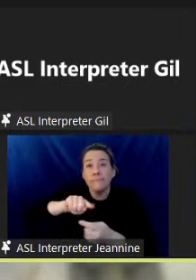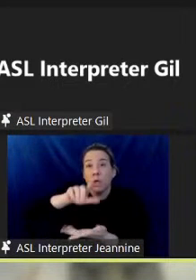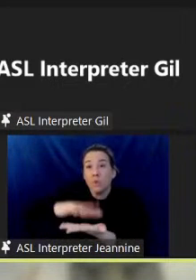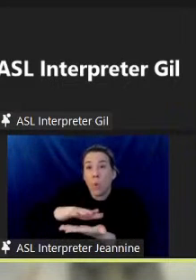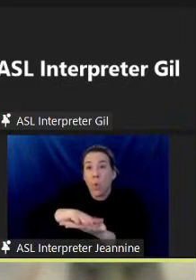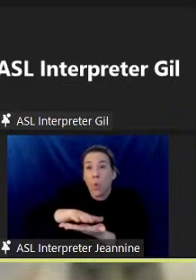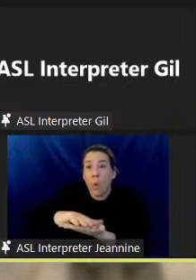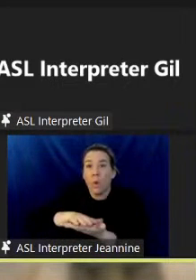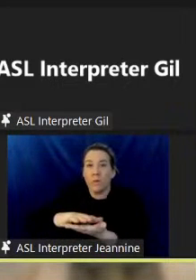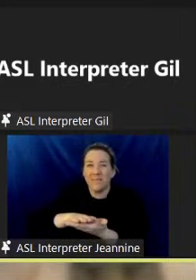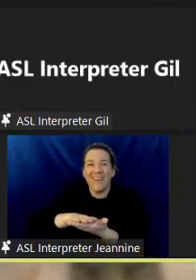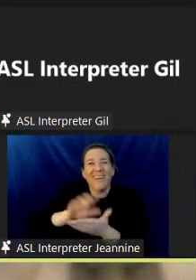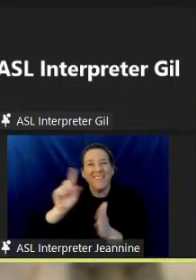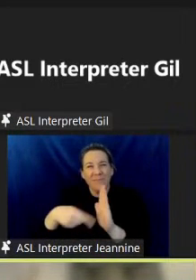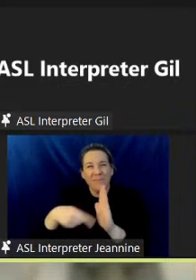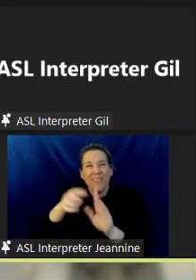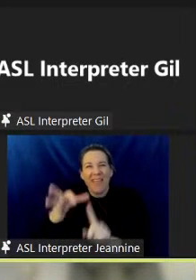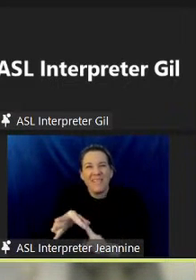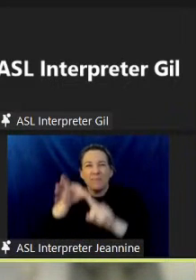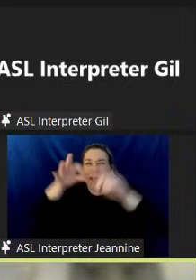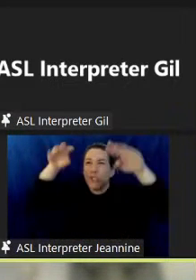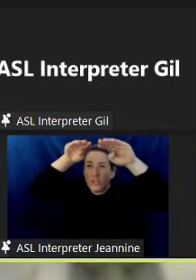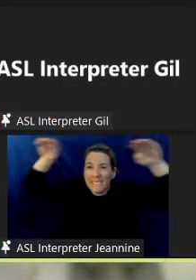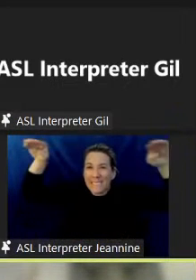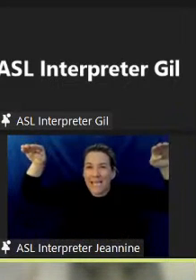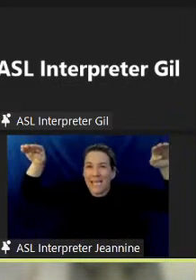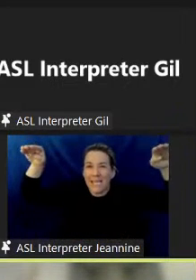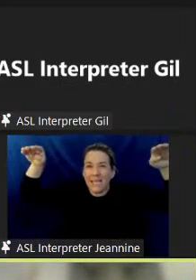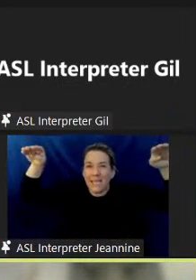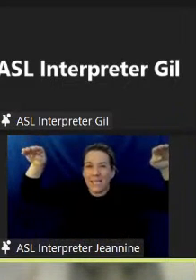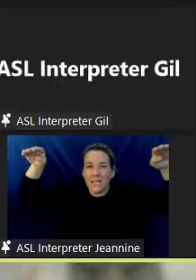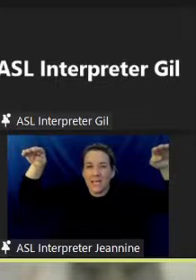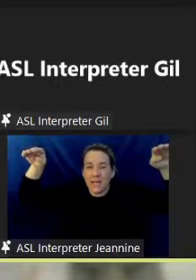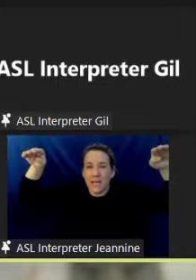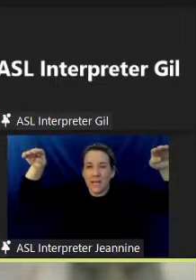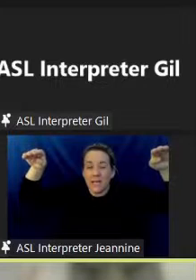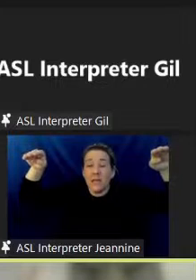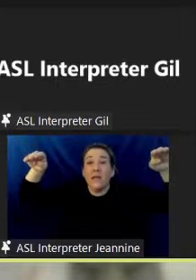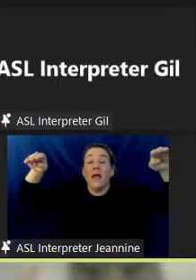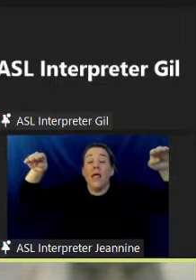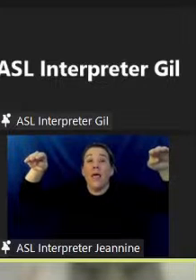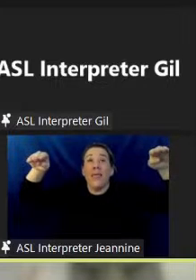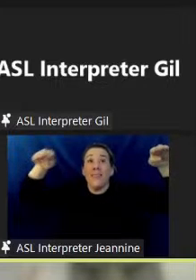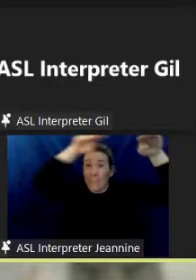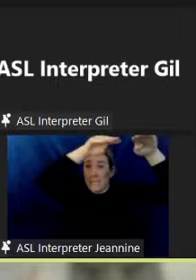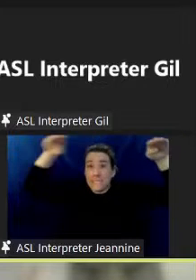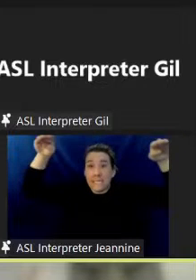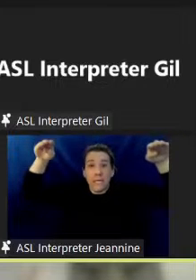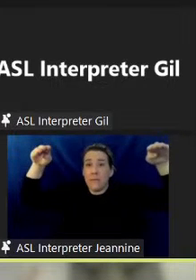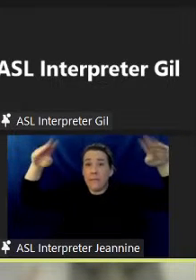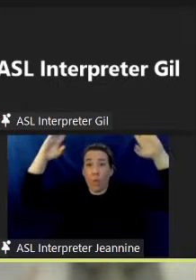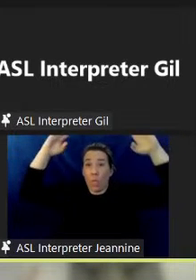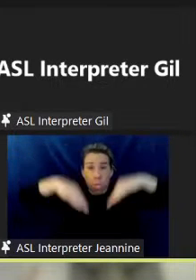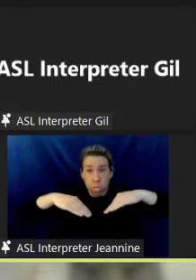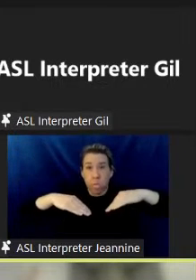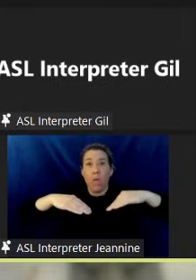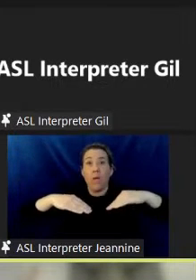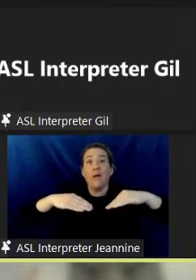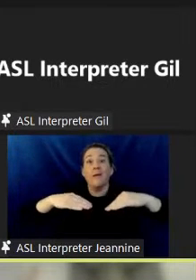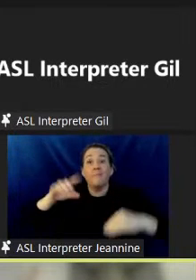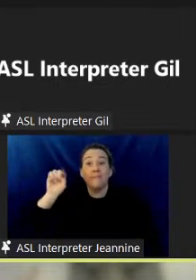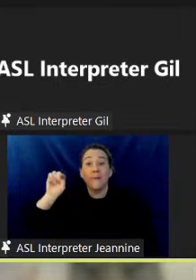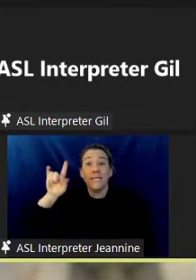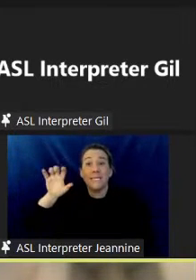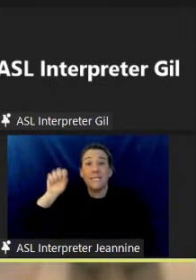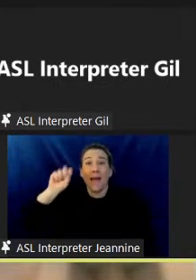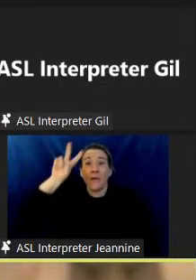drop-in ceiling design with the spline ceiling. While the ceiling may not come down, some of those tiles may jump and